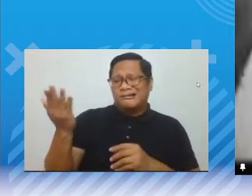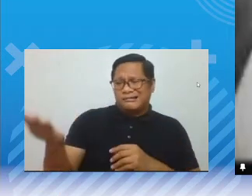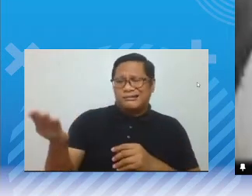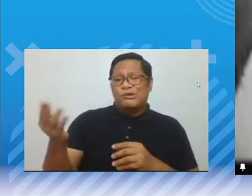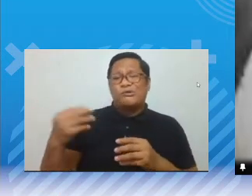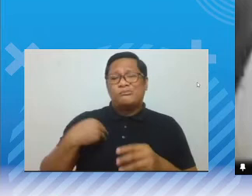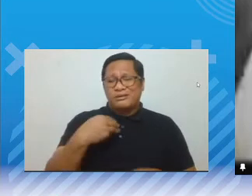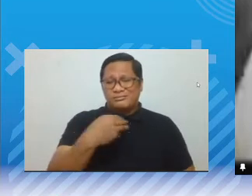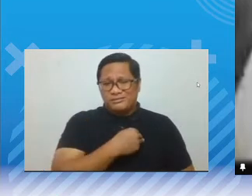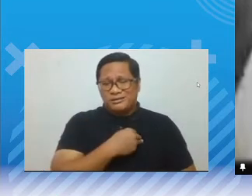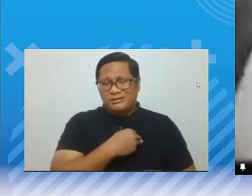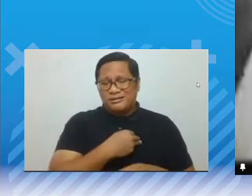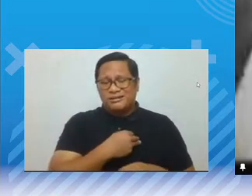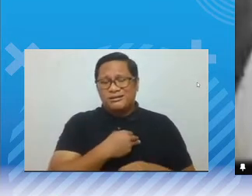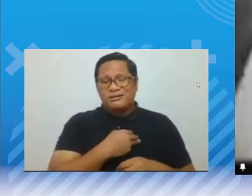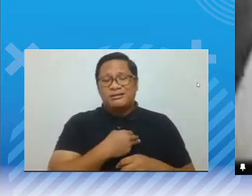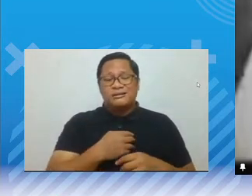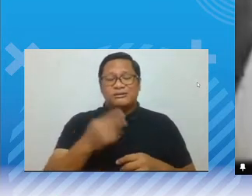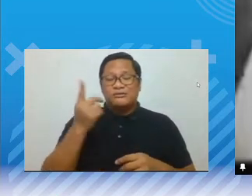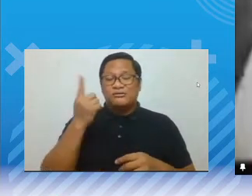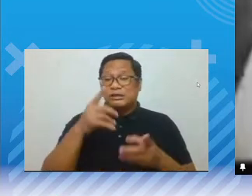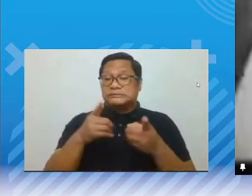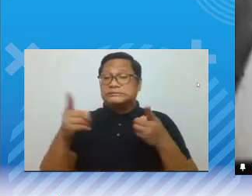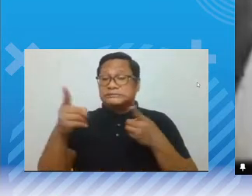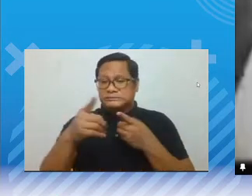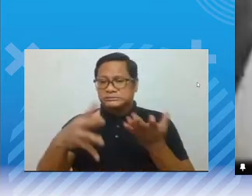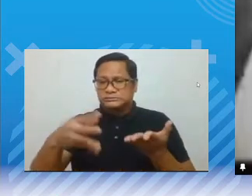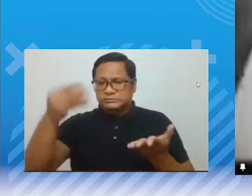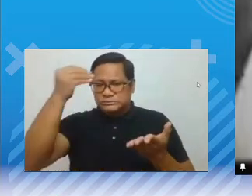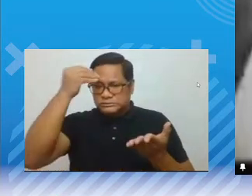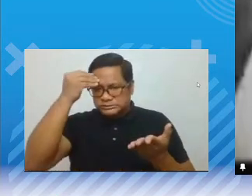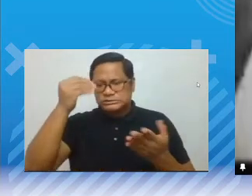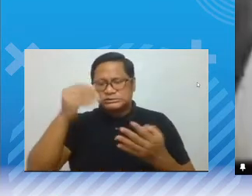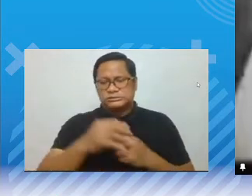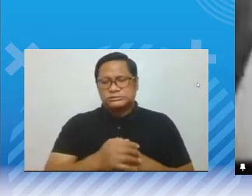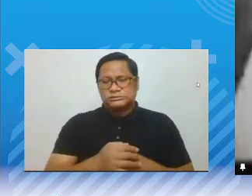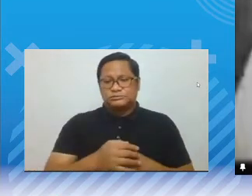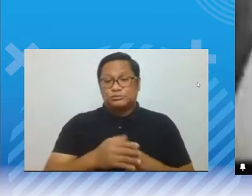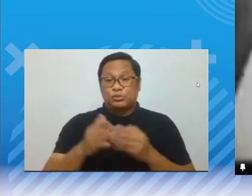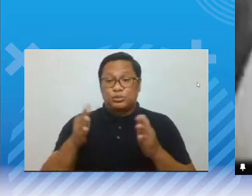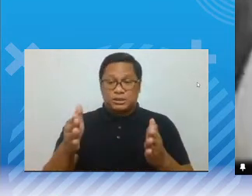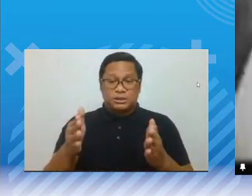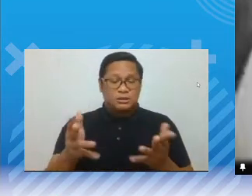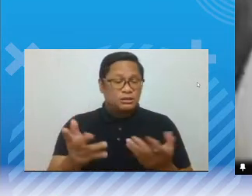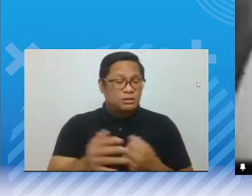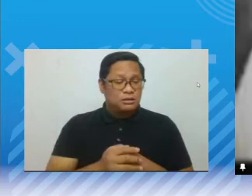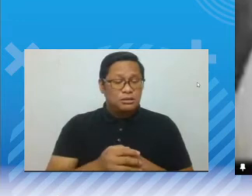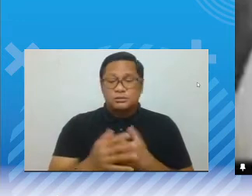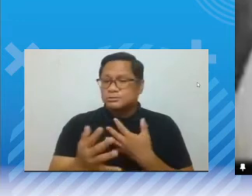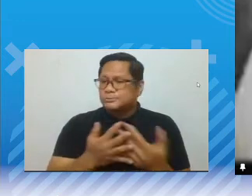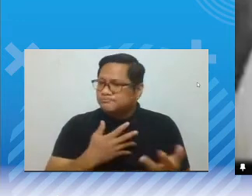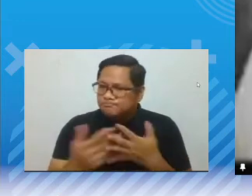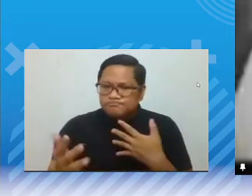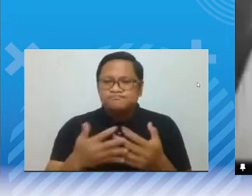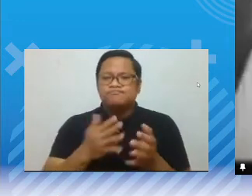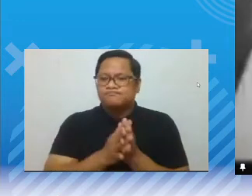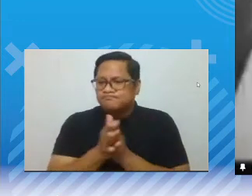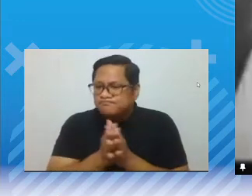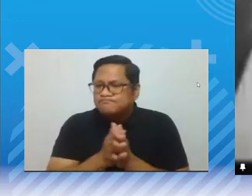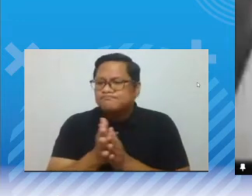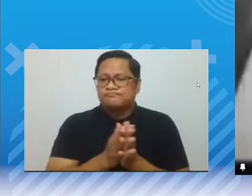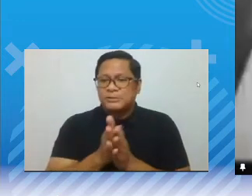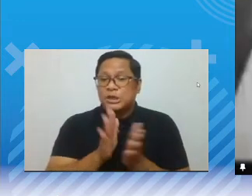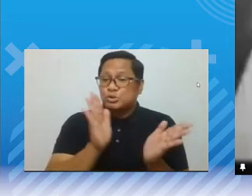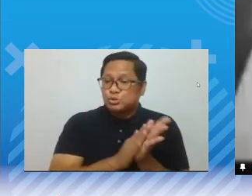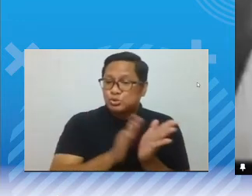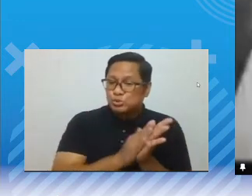member of the distance learning setup. despite the efforts of the school heads